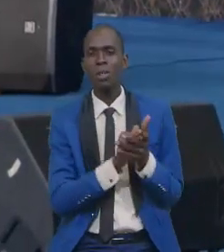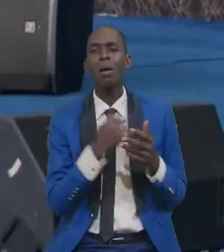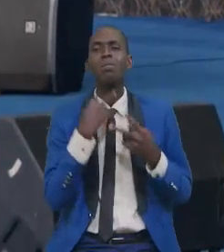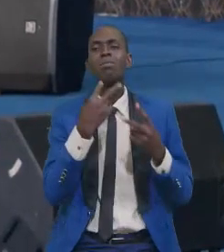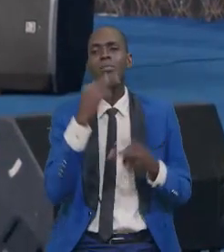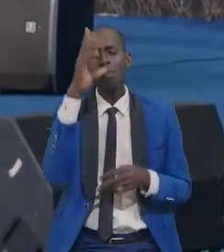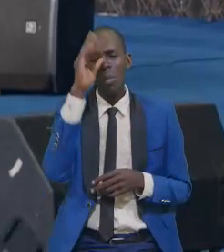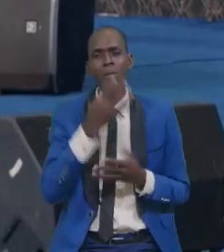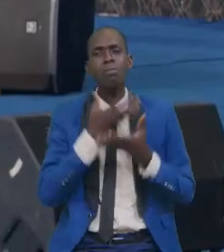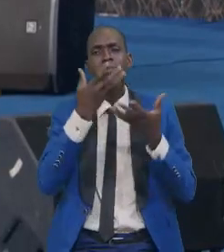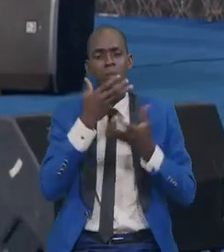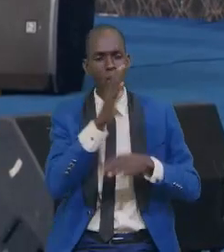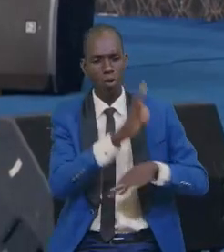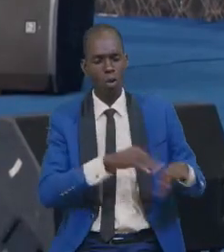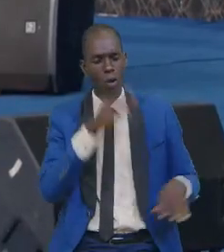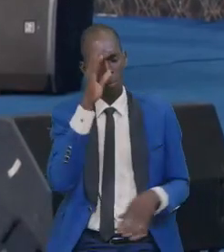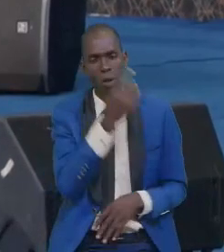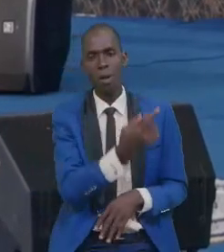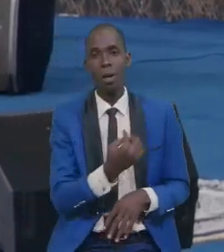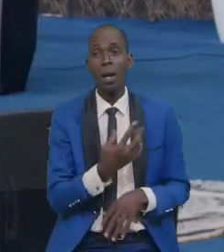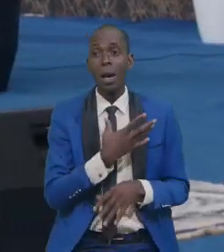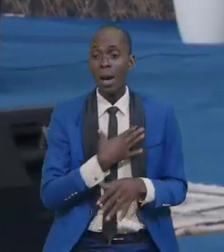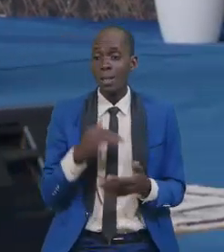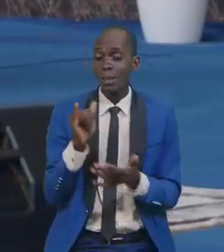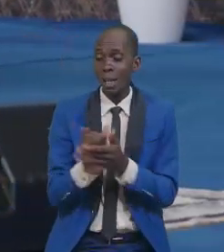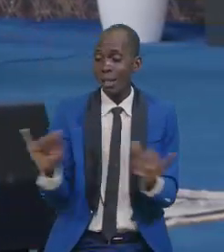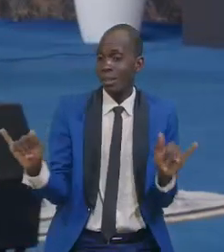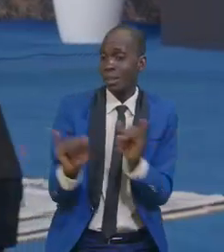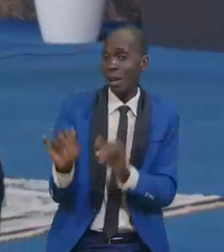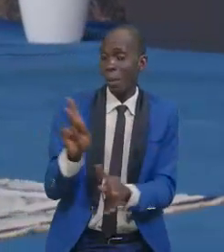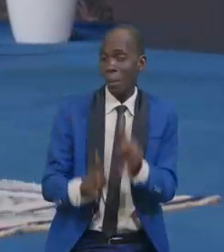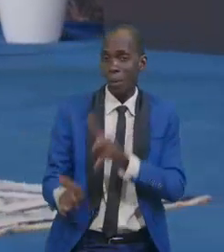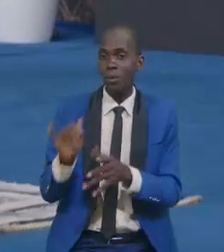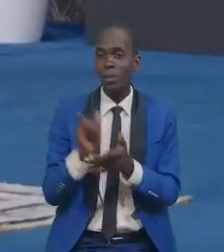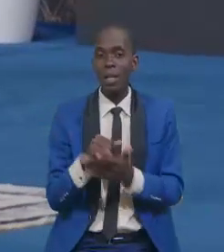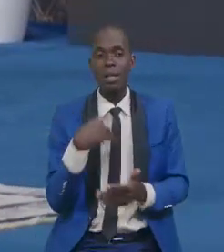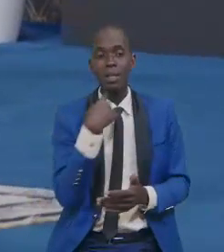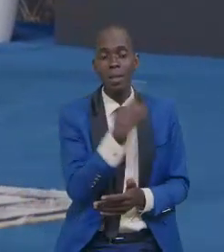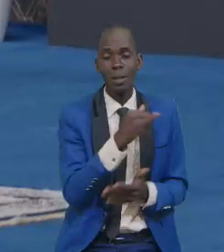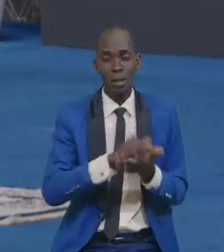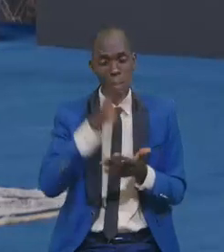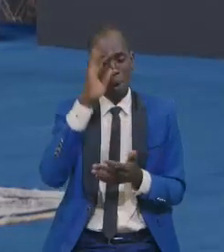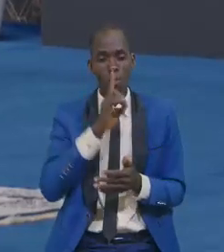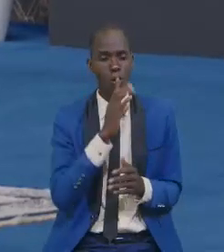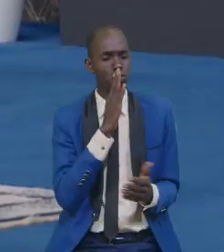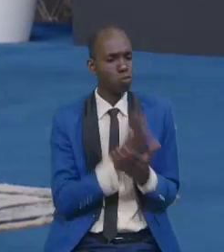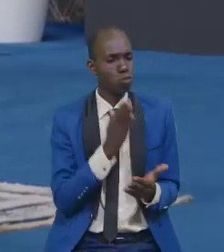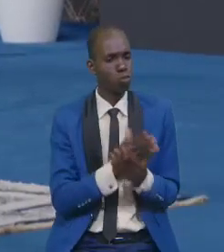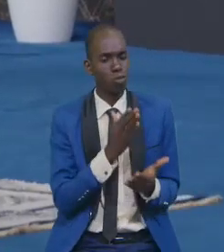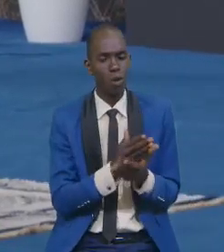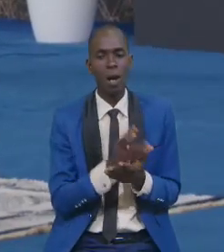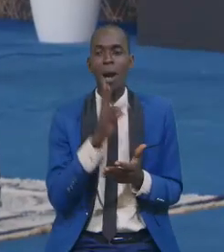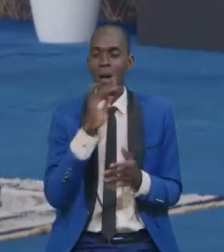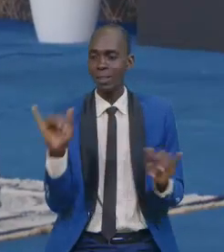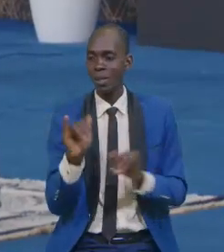him down, they were the people that said, be of good cheer now, be of good comfort now. Your expectation